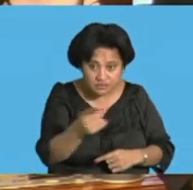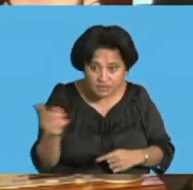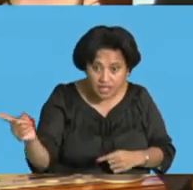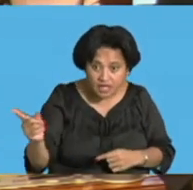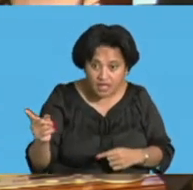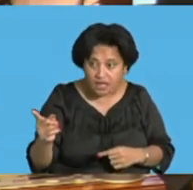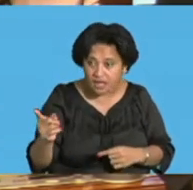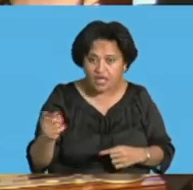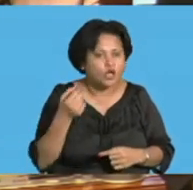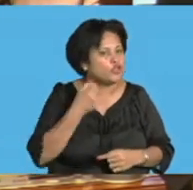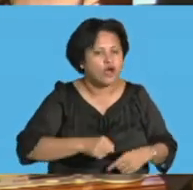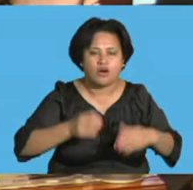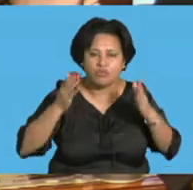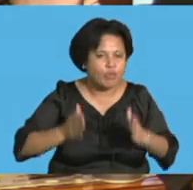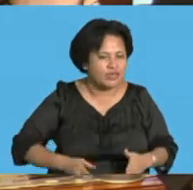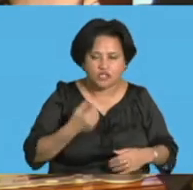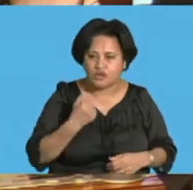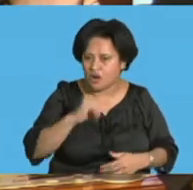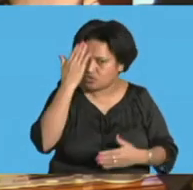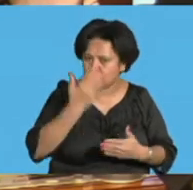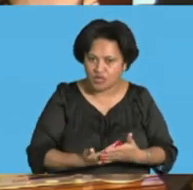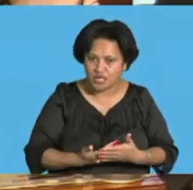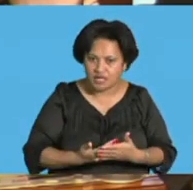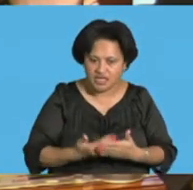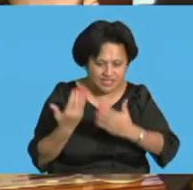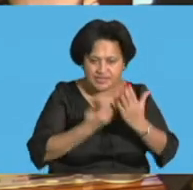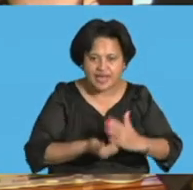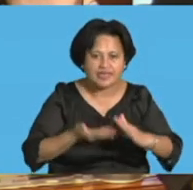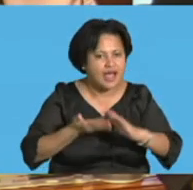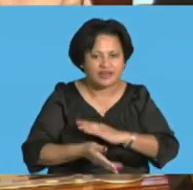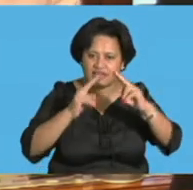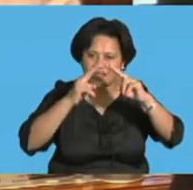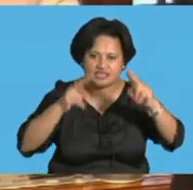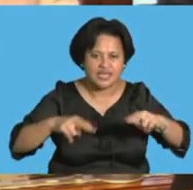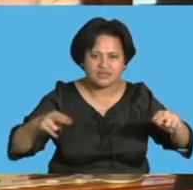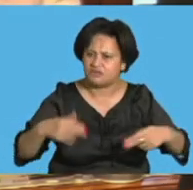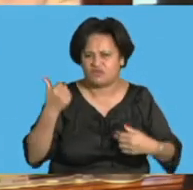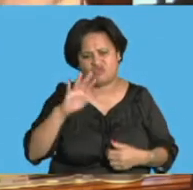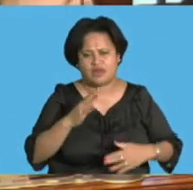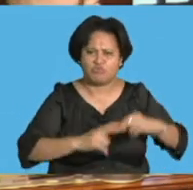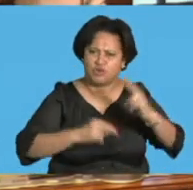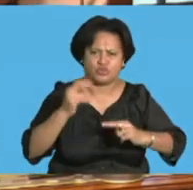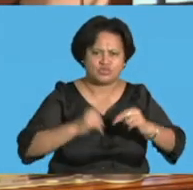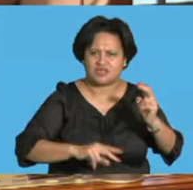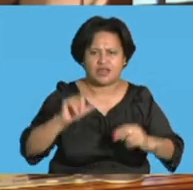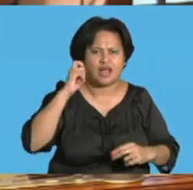we've had no child studying under a tent anywhere across the country. So it's a blatant lie.